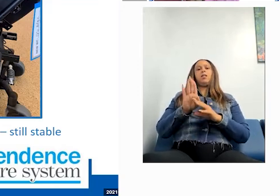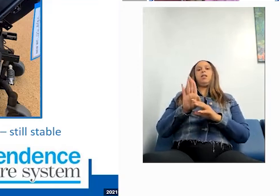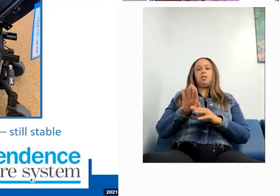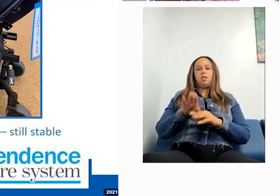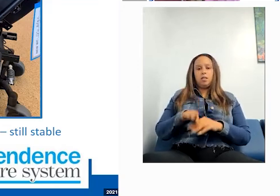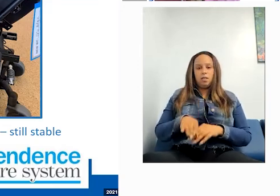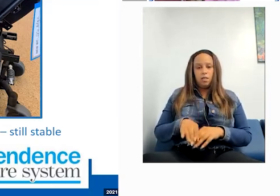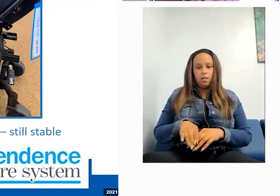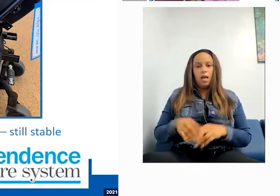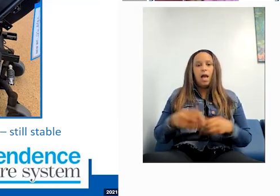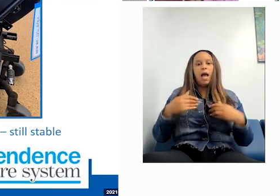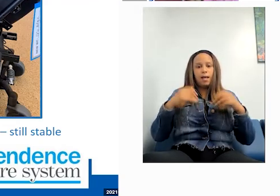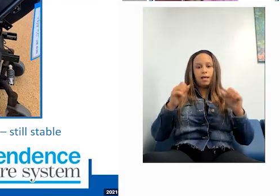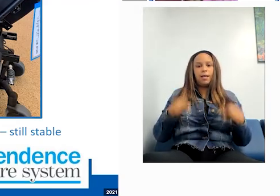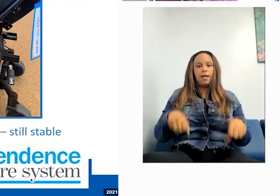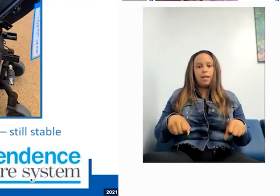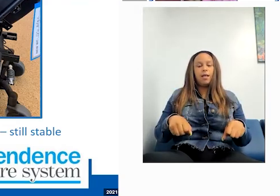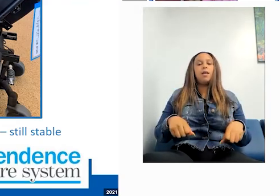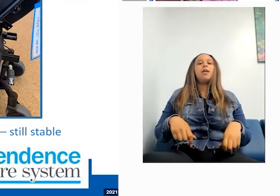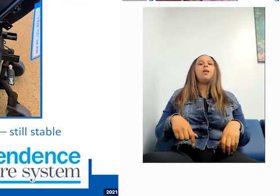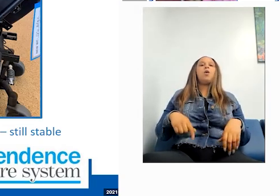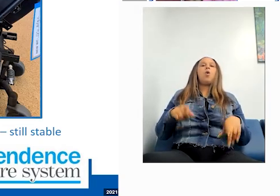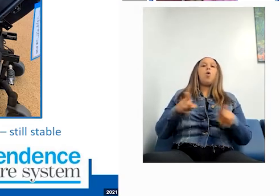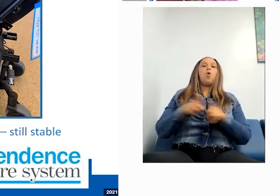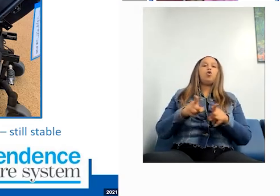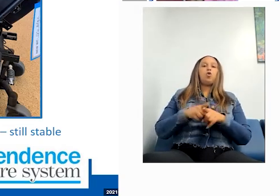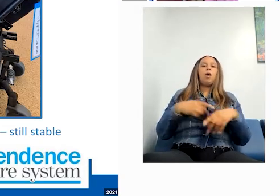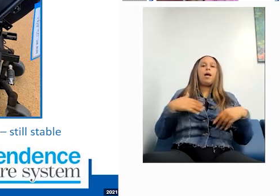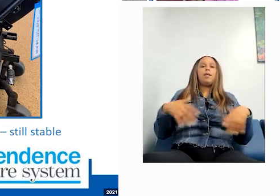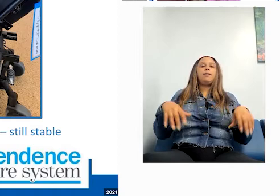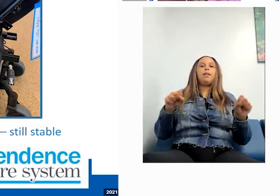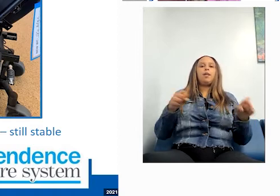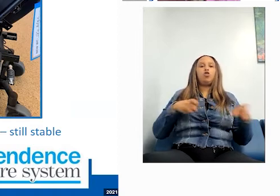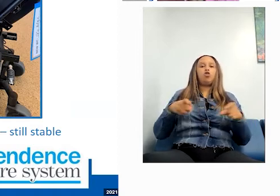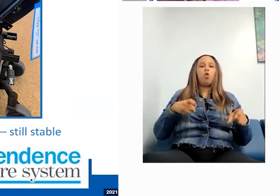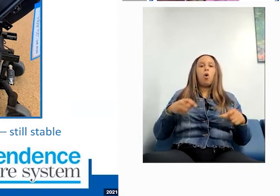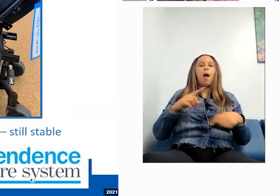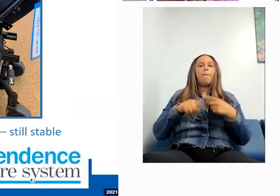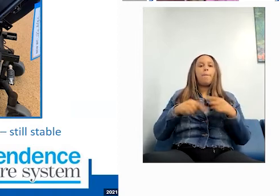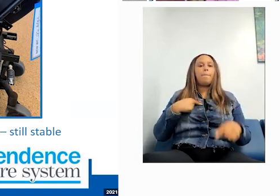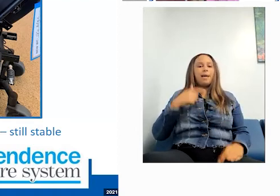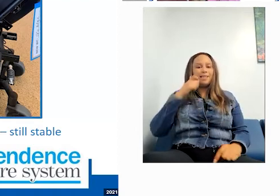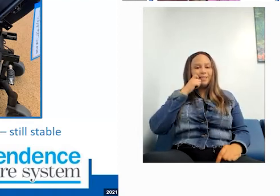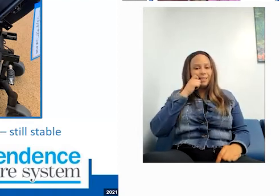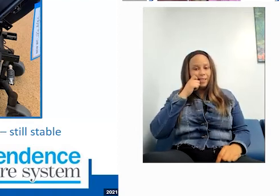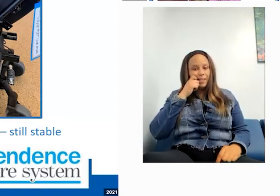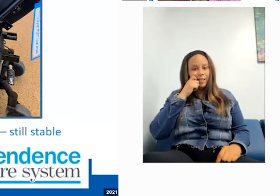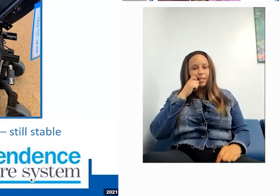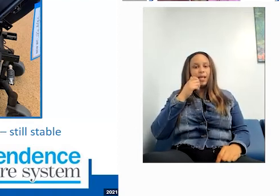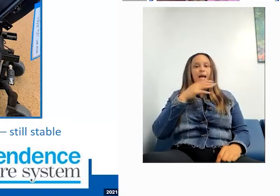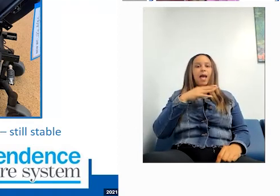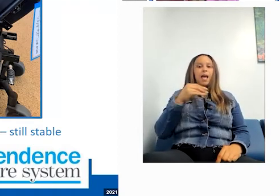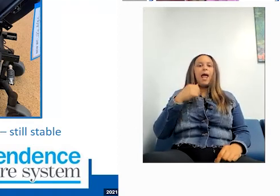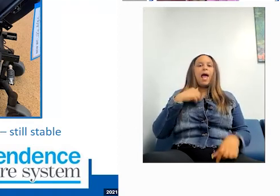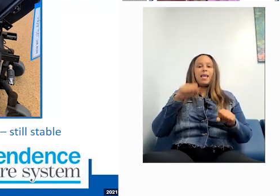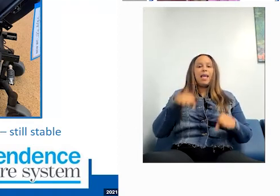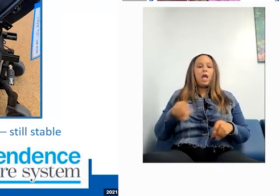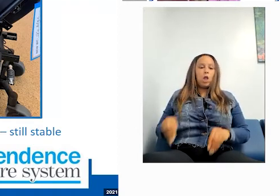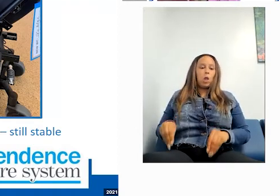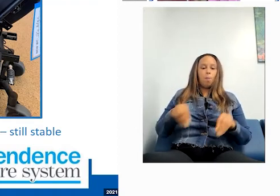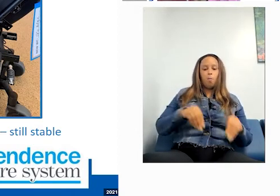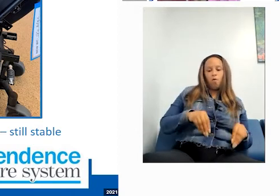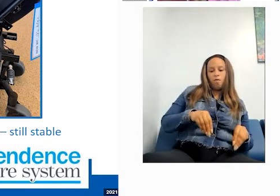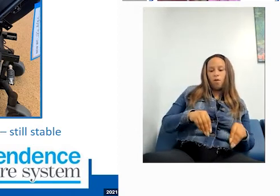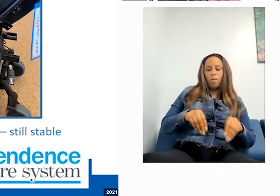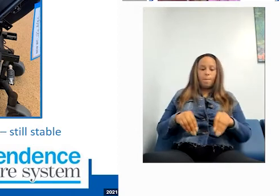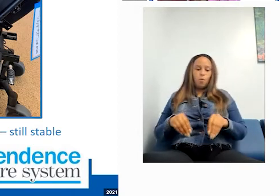of the chair, I'm taking control of my skin integrity. I can shift my weight. I can allow blood to get back